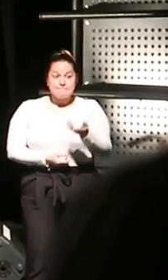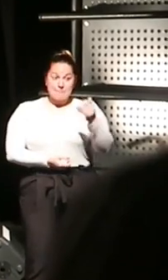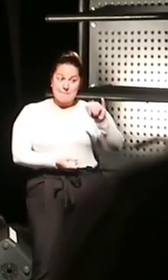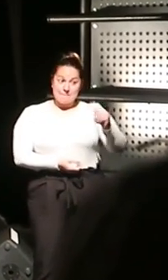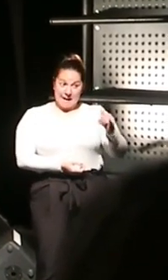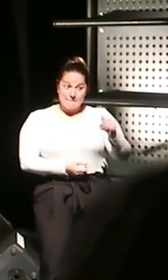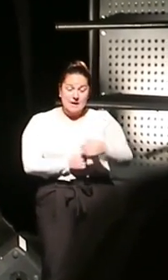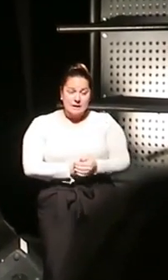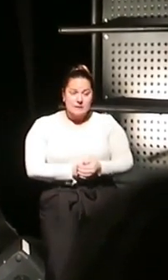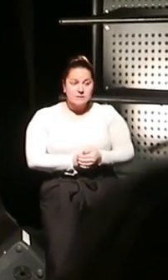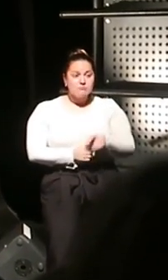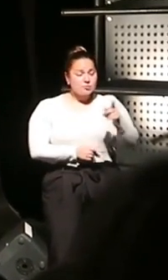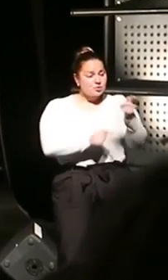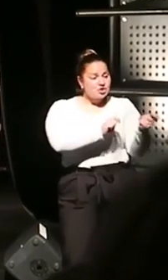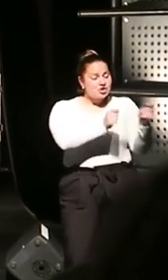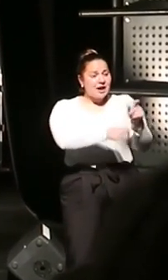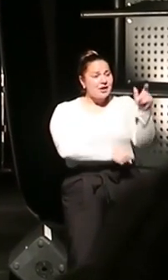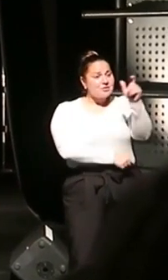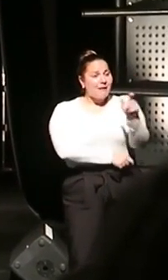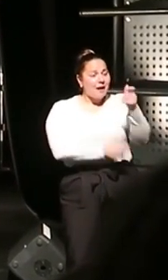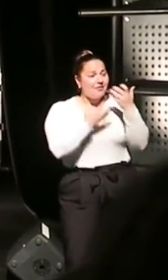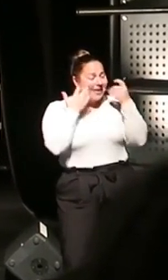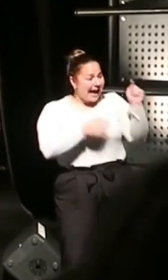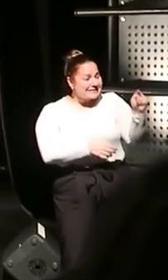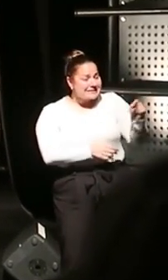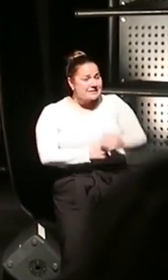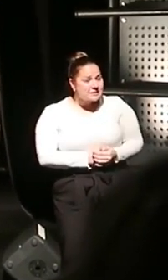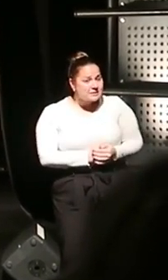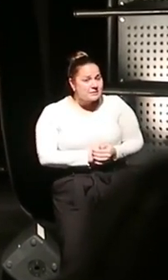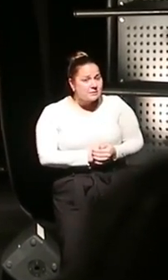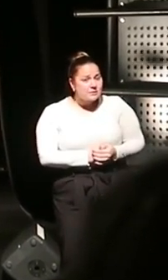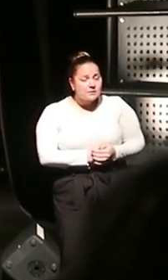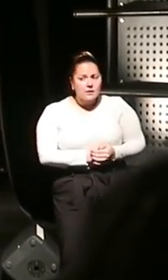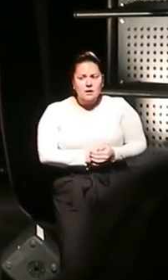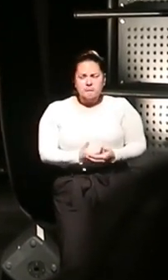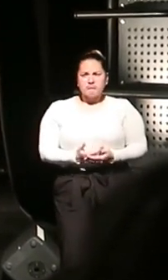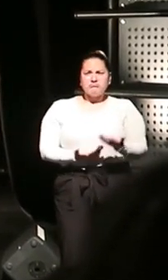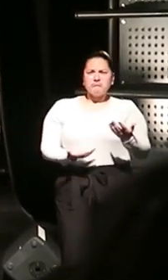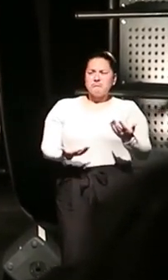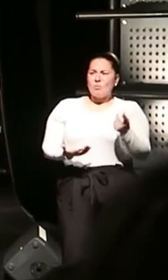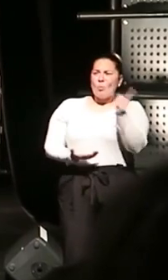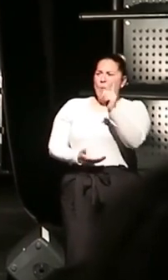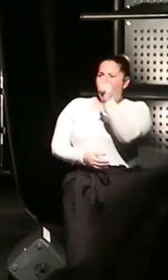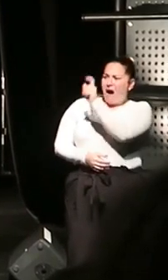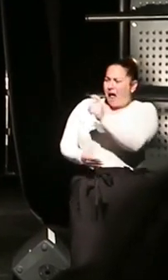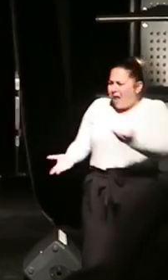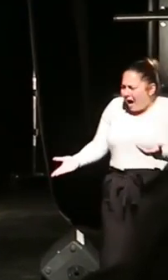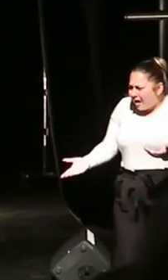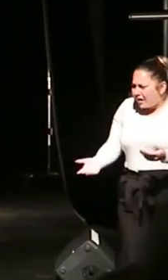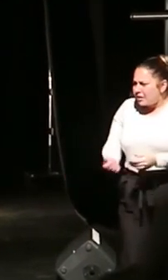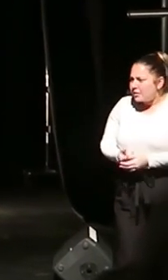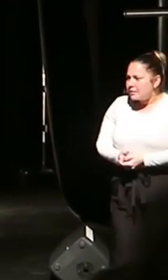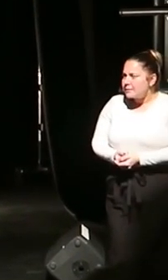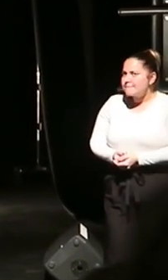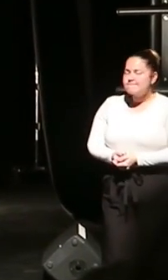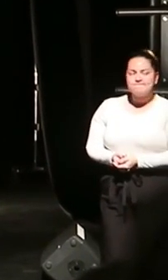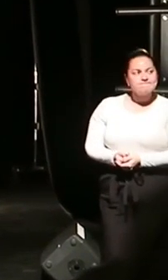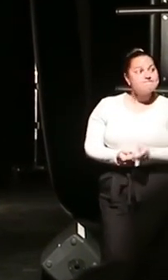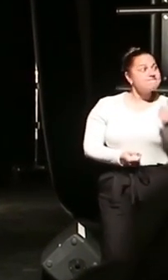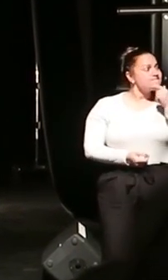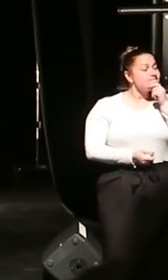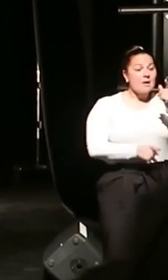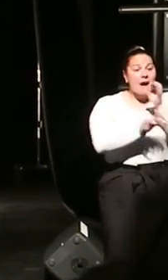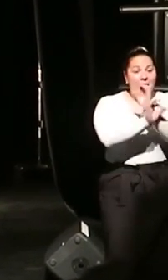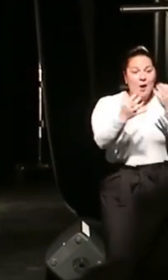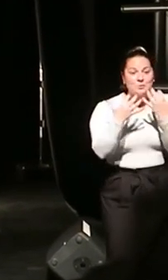Maybe you should change the color of the cat. What color? Shall we ask